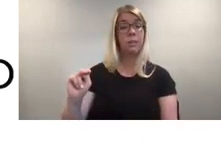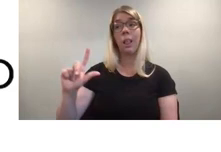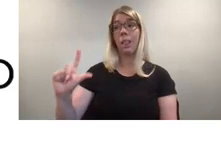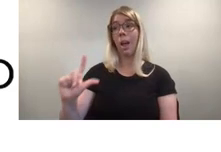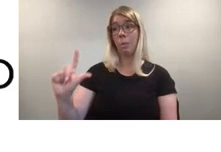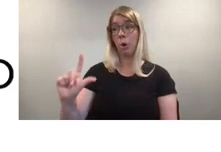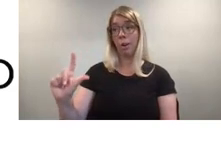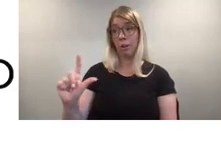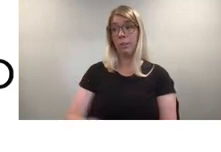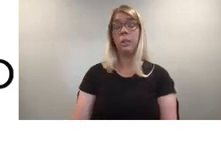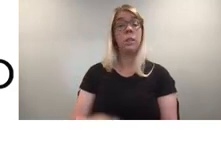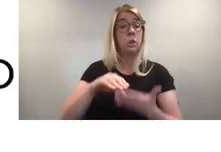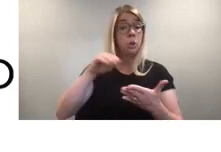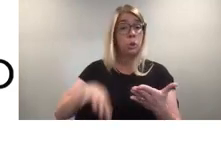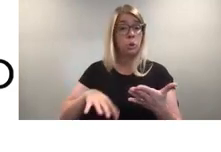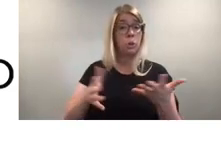be